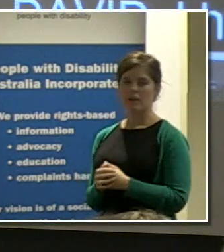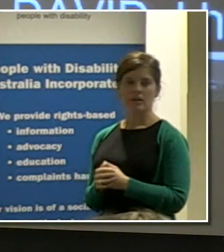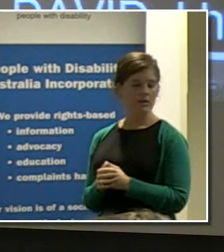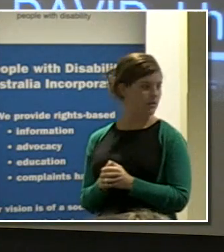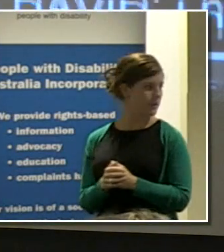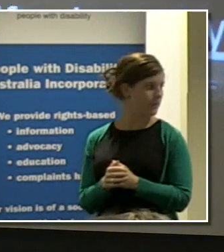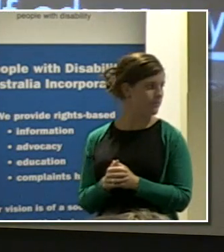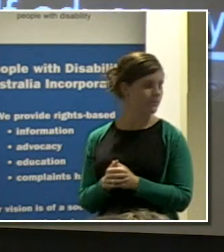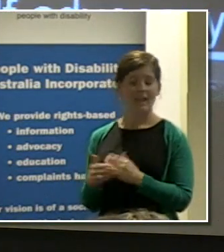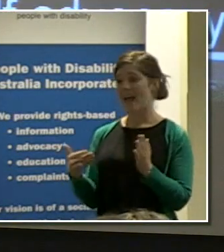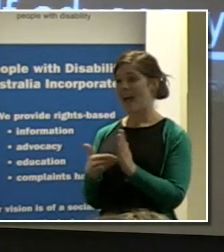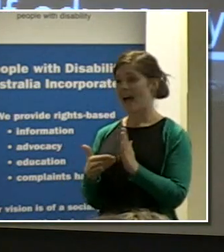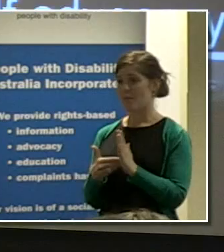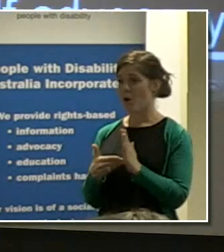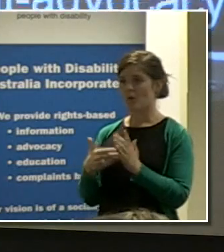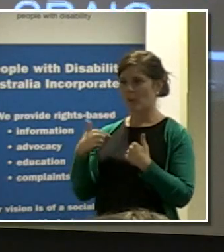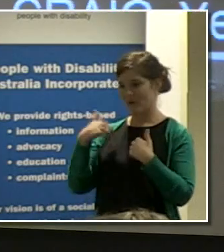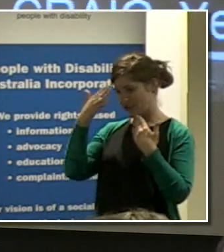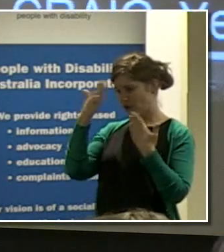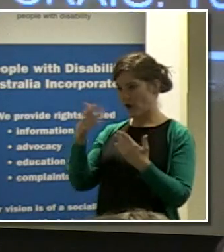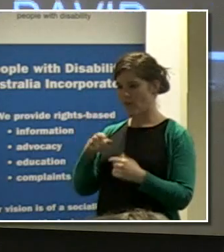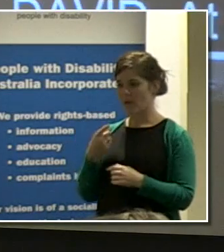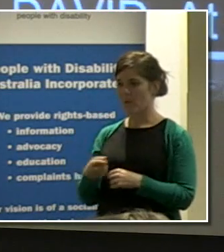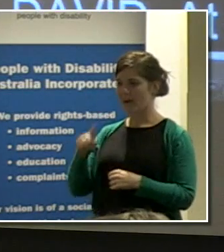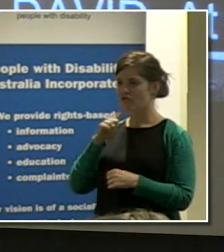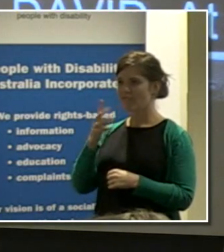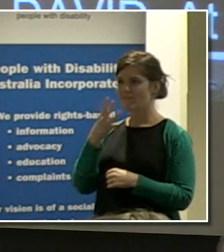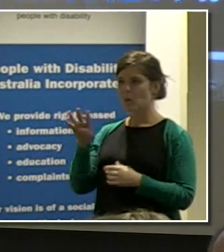At the moment, we don't know whether that $140